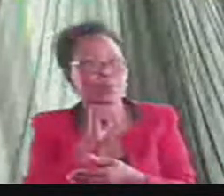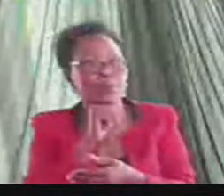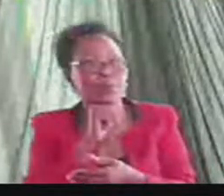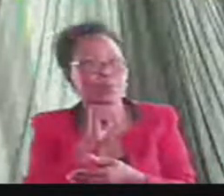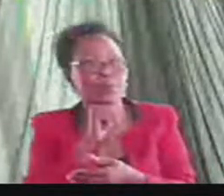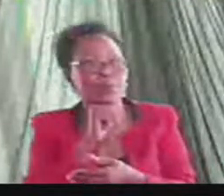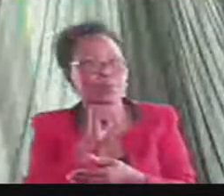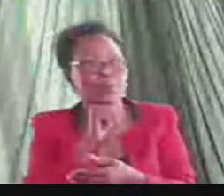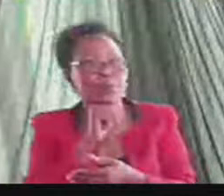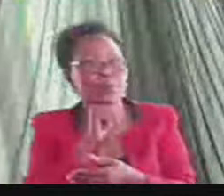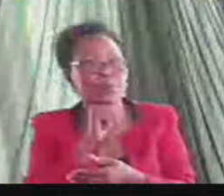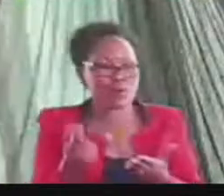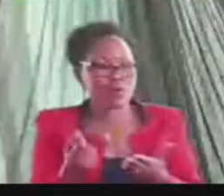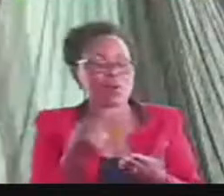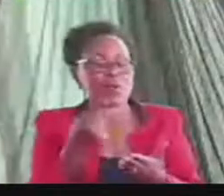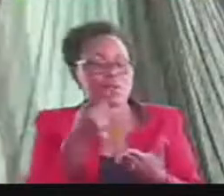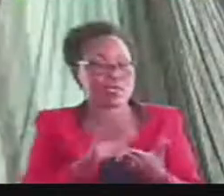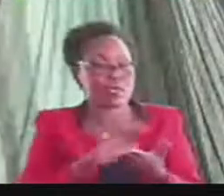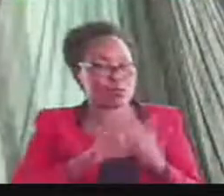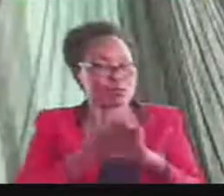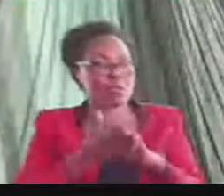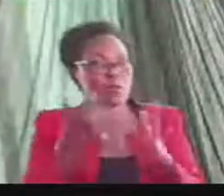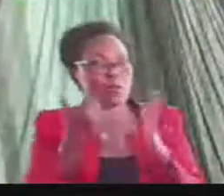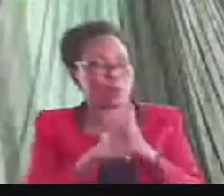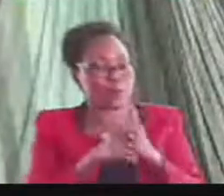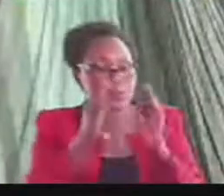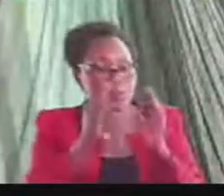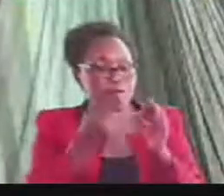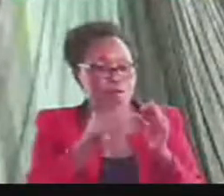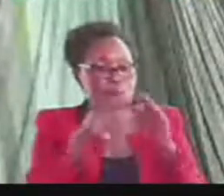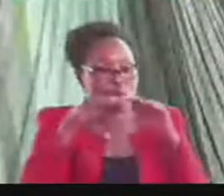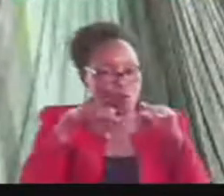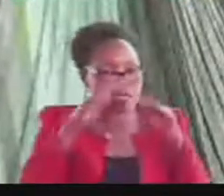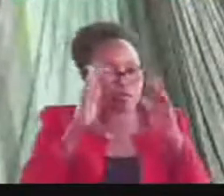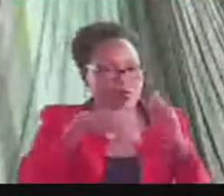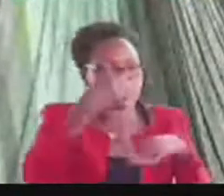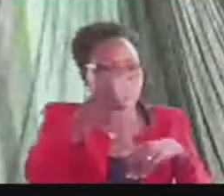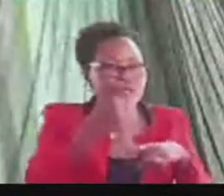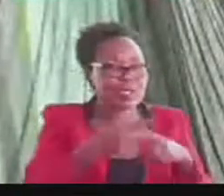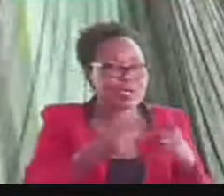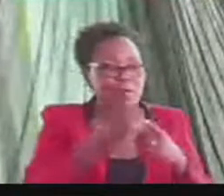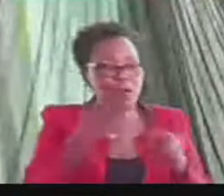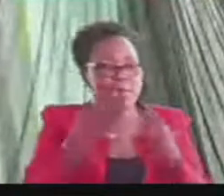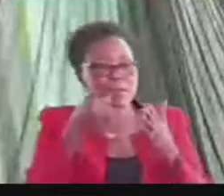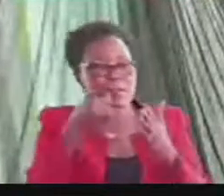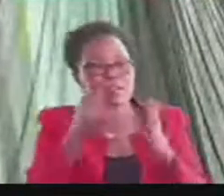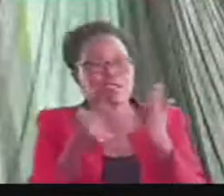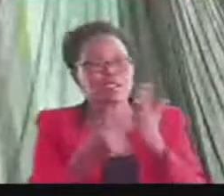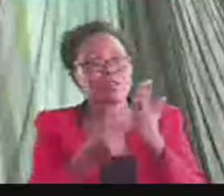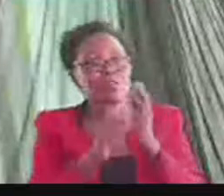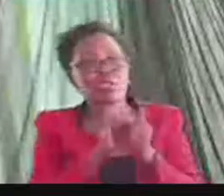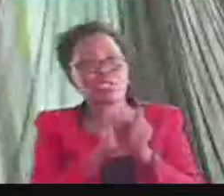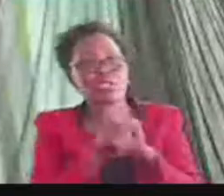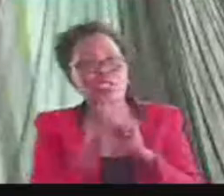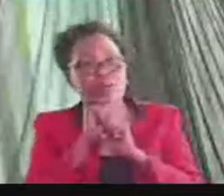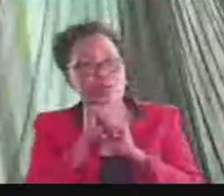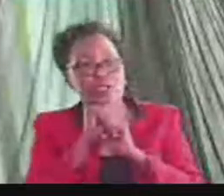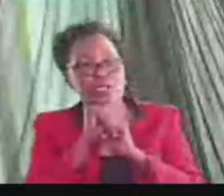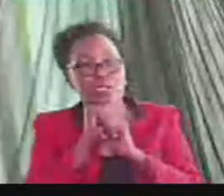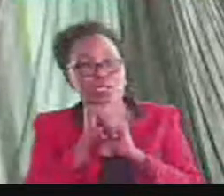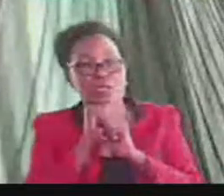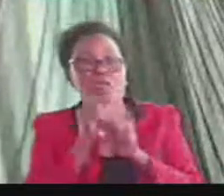saying it becomes a problem, and if you wait for next year, maybe that technology has changed. Now we have a new